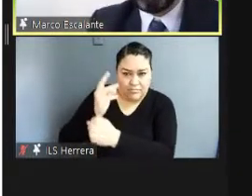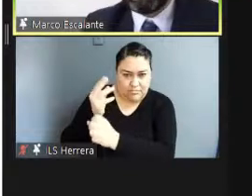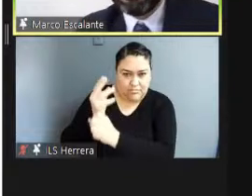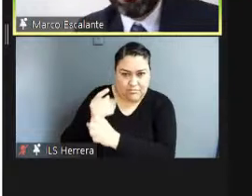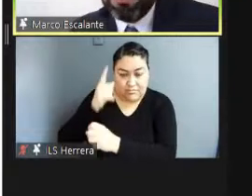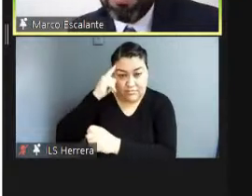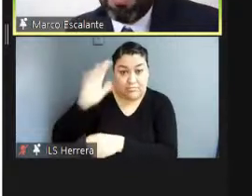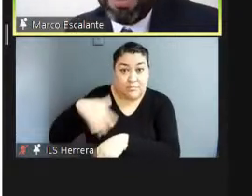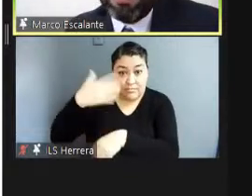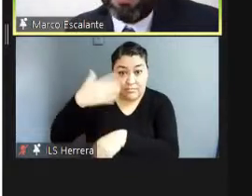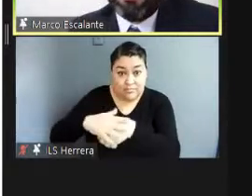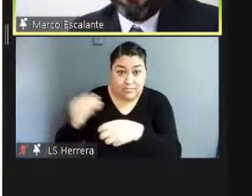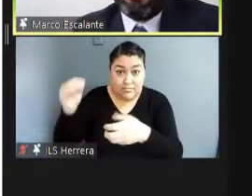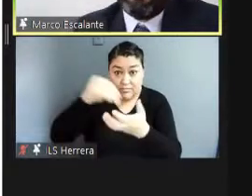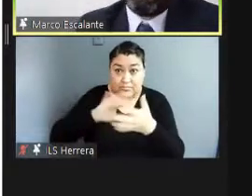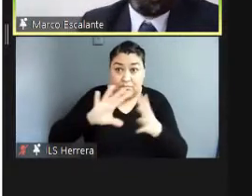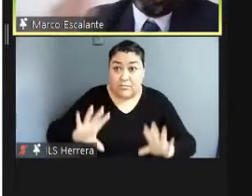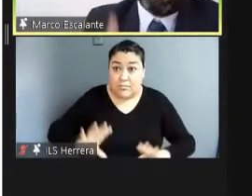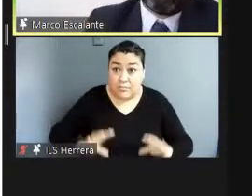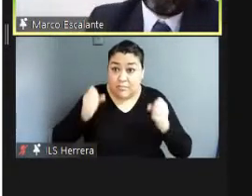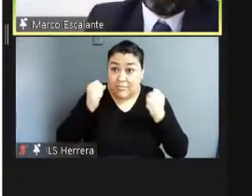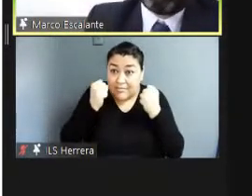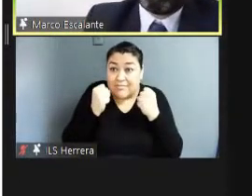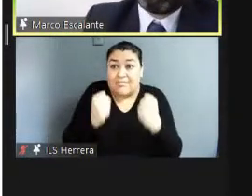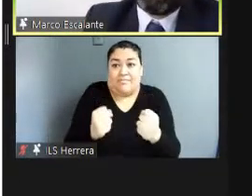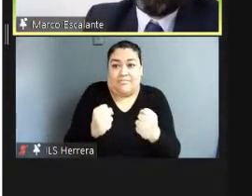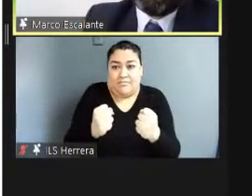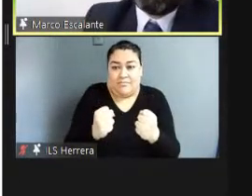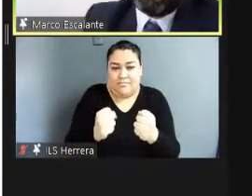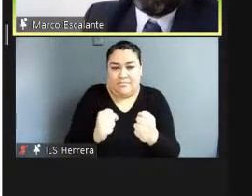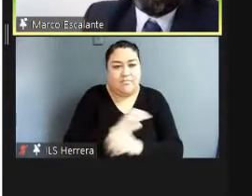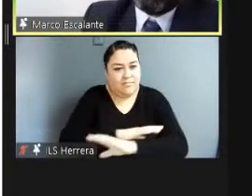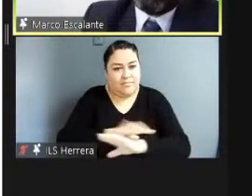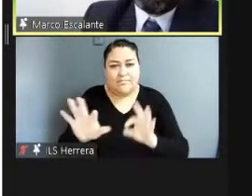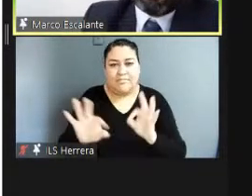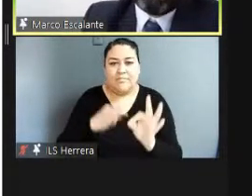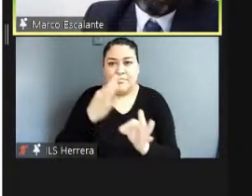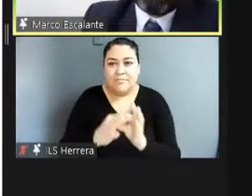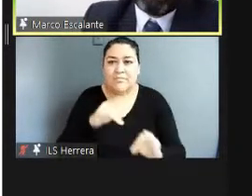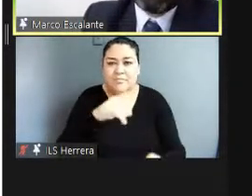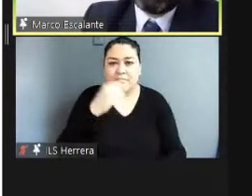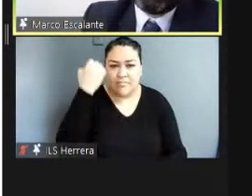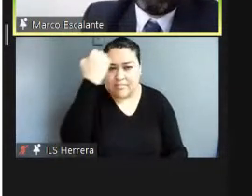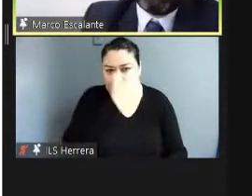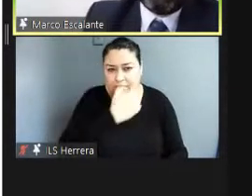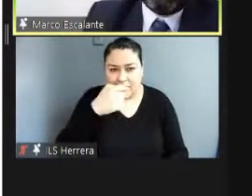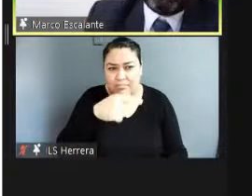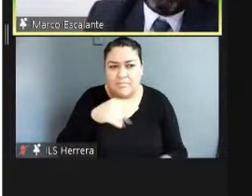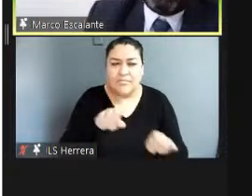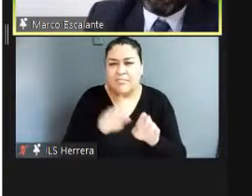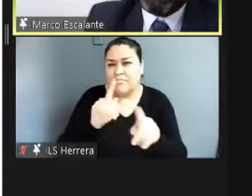but we try to introduce the competency, reinforce it, and at the end, we want to consolidate it.